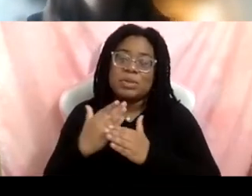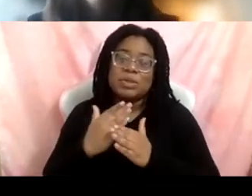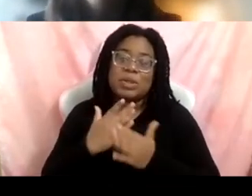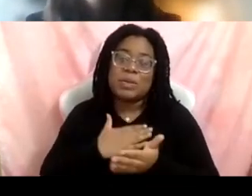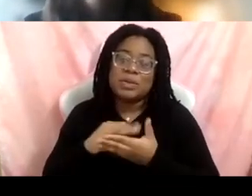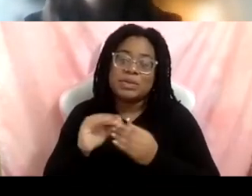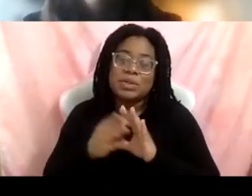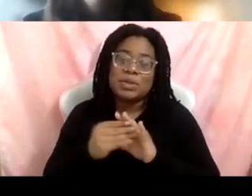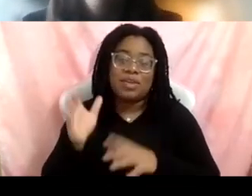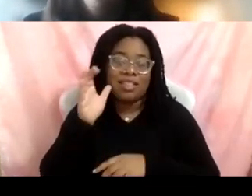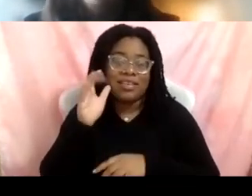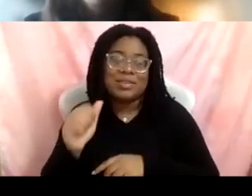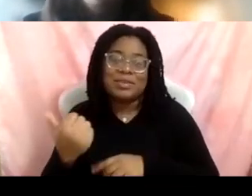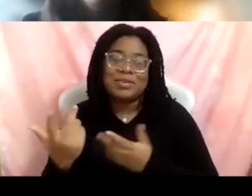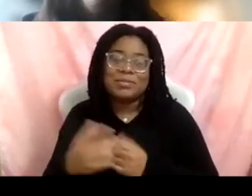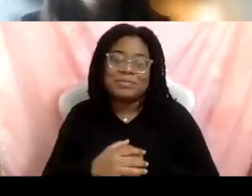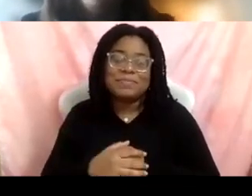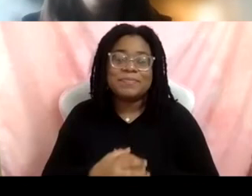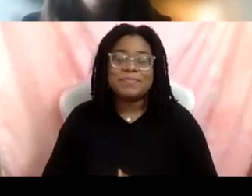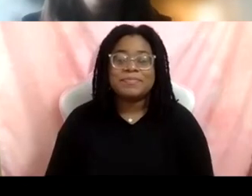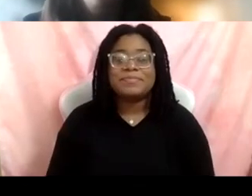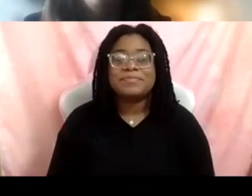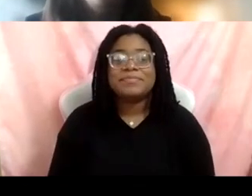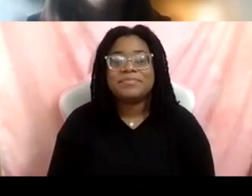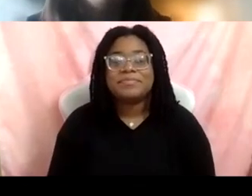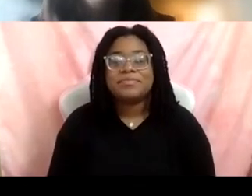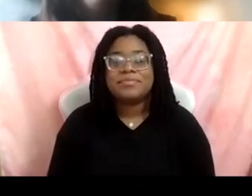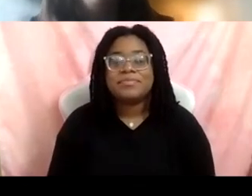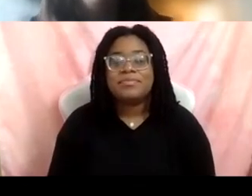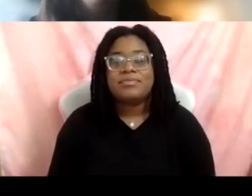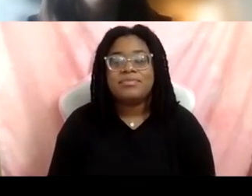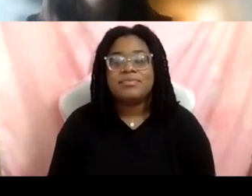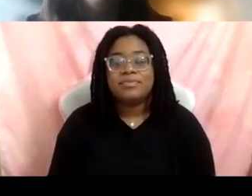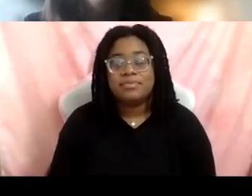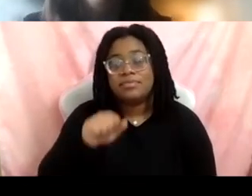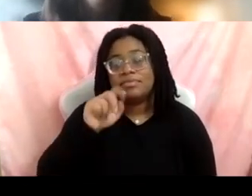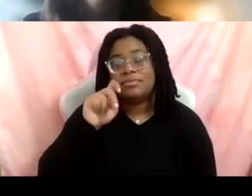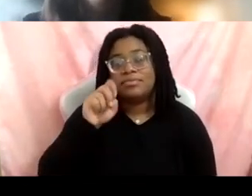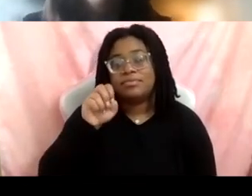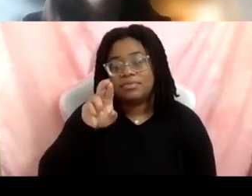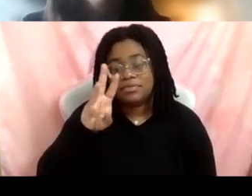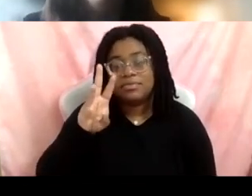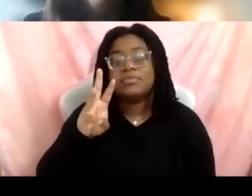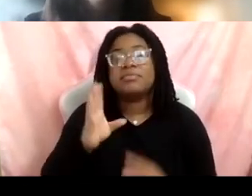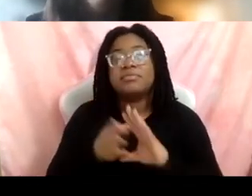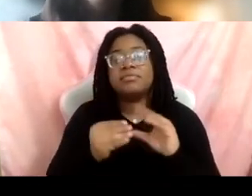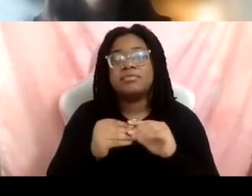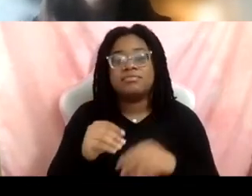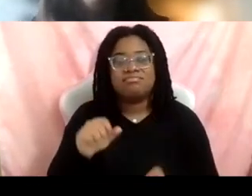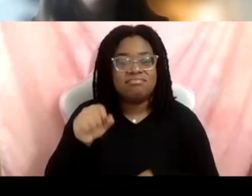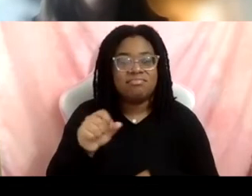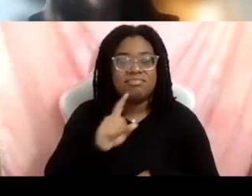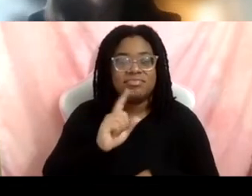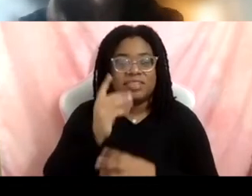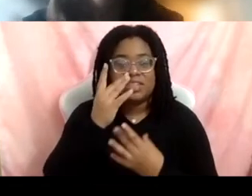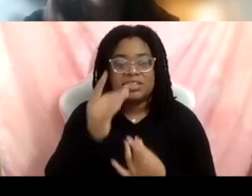story and listening to others. So that's all. Yeah, I was gonna say as well, it's so interesting